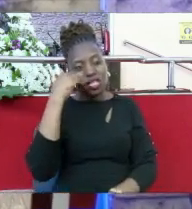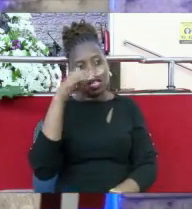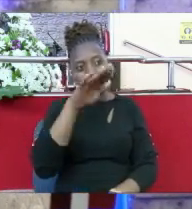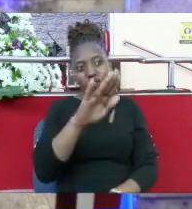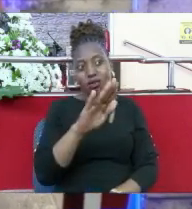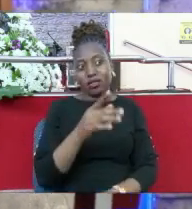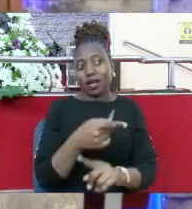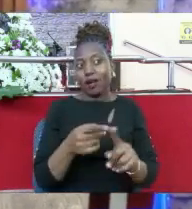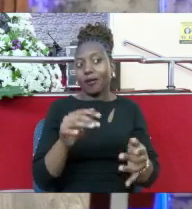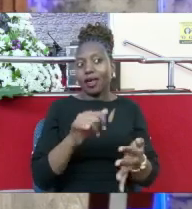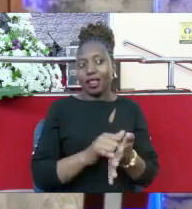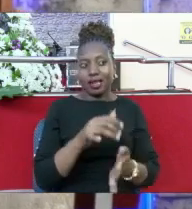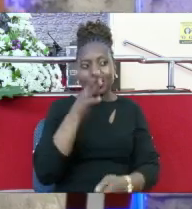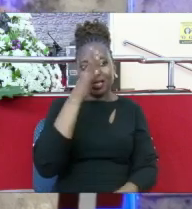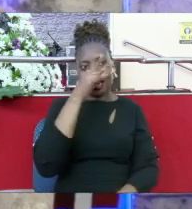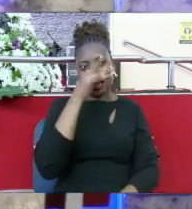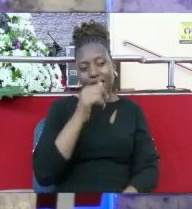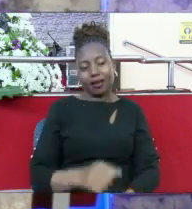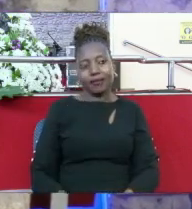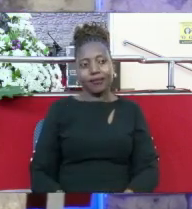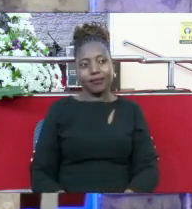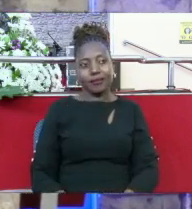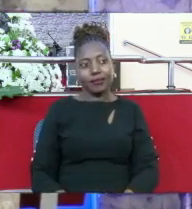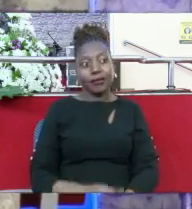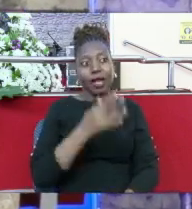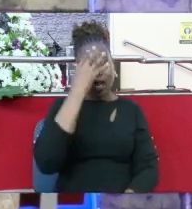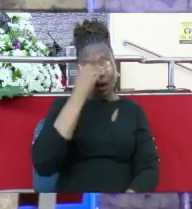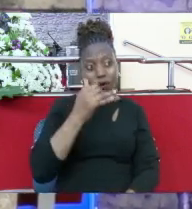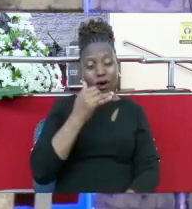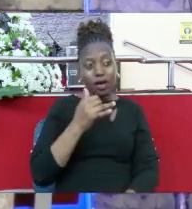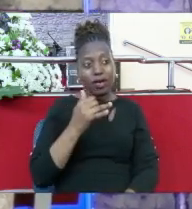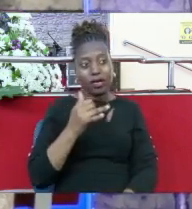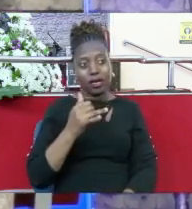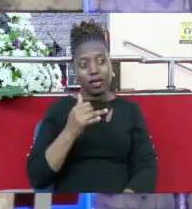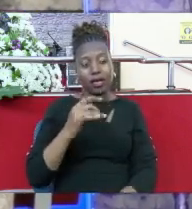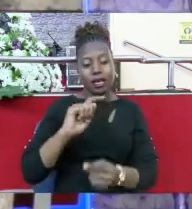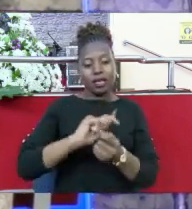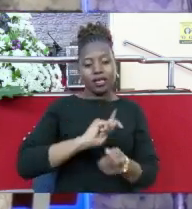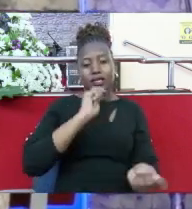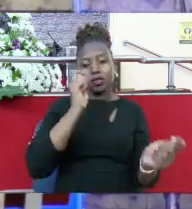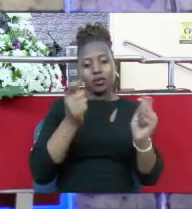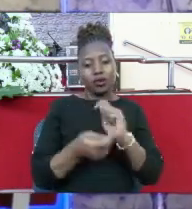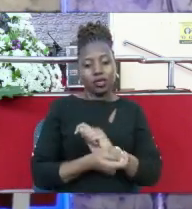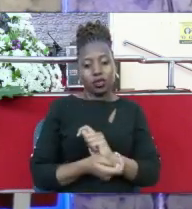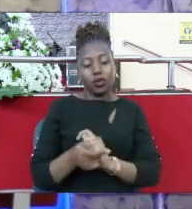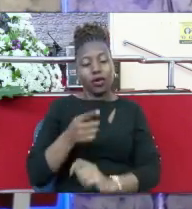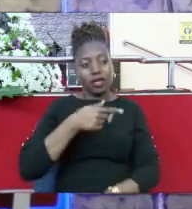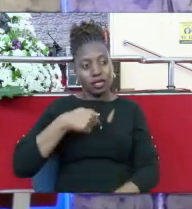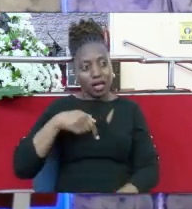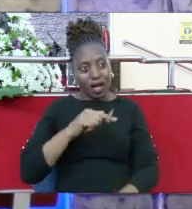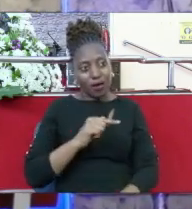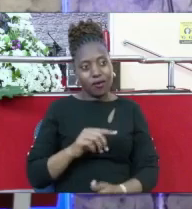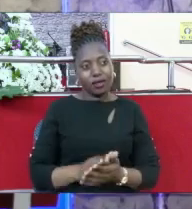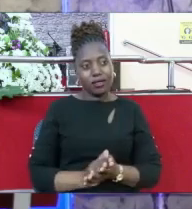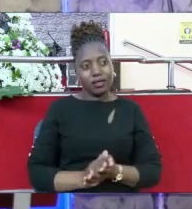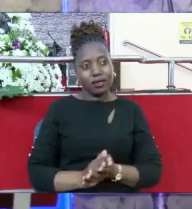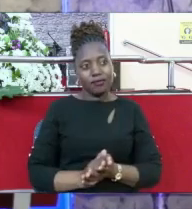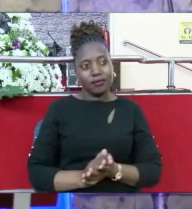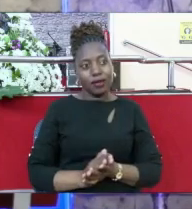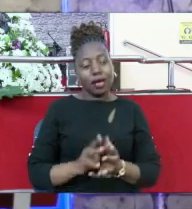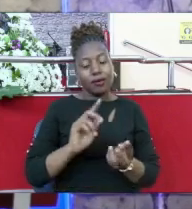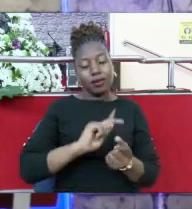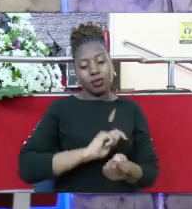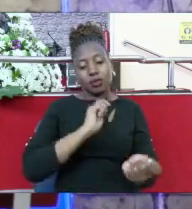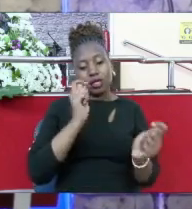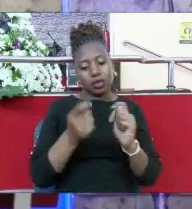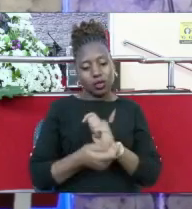ni unauongo. But we are, restoration is ours. We sang that we are being restored. Restoration belongs to us because of